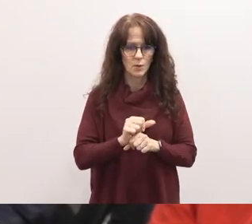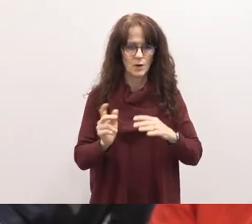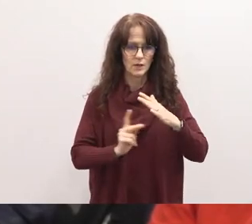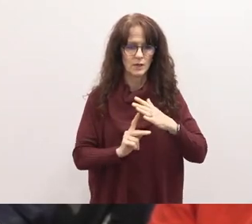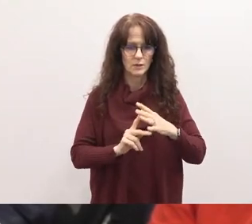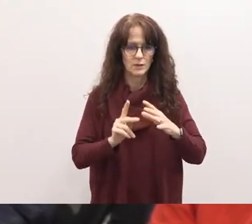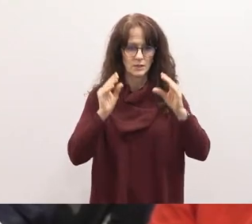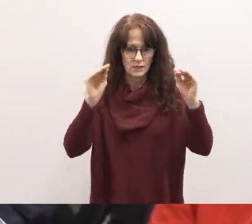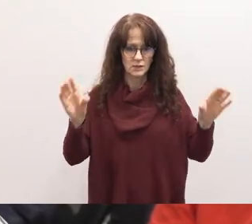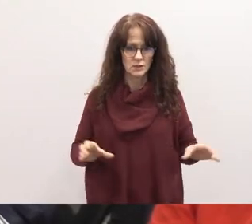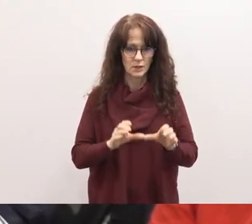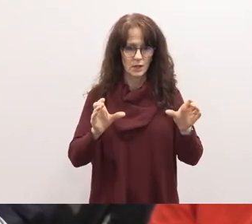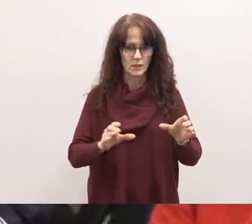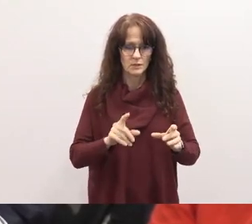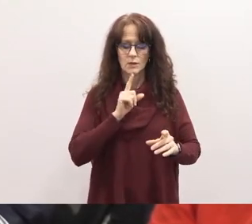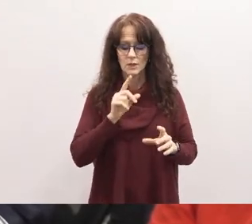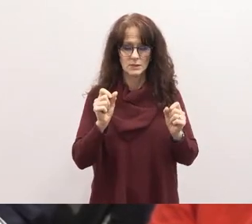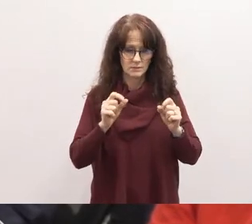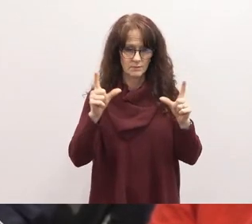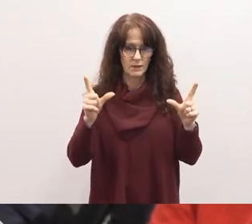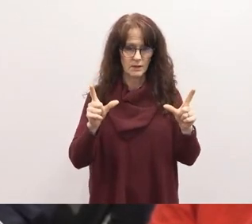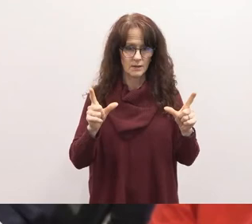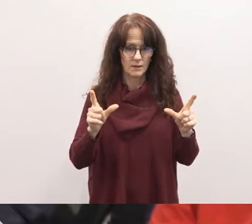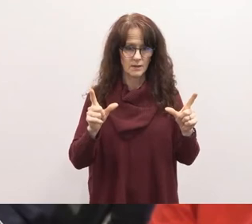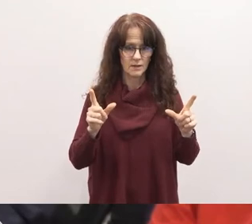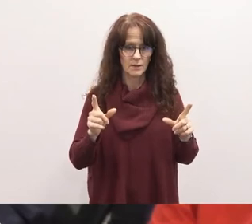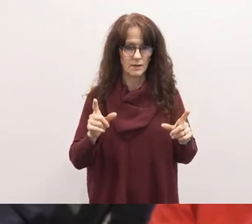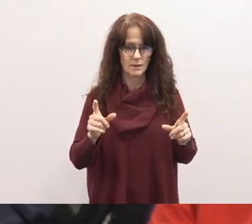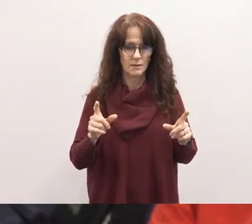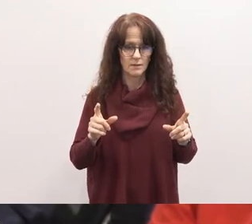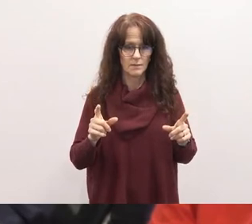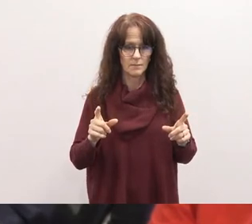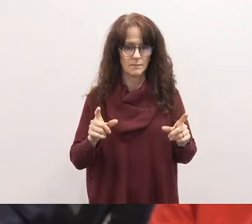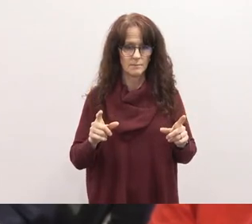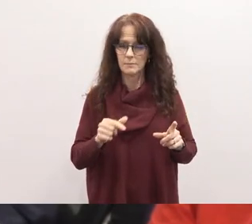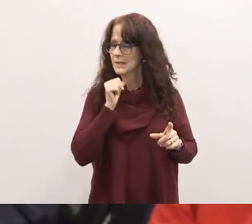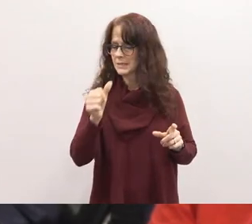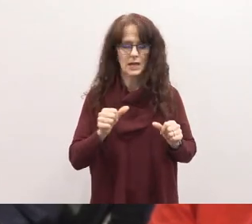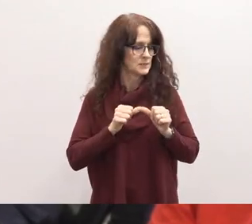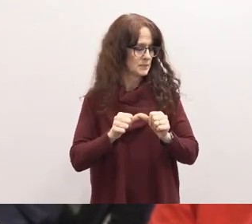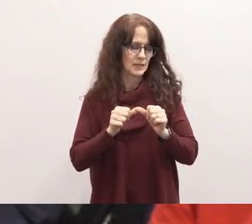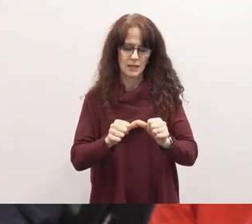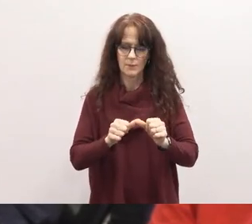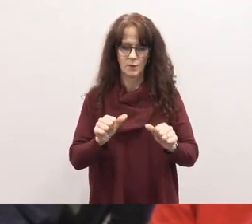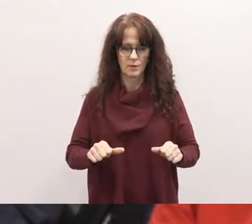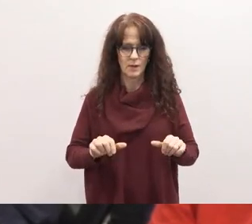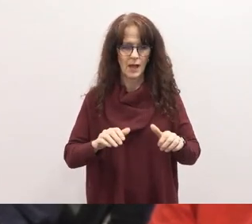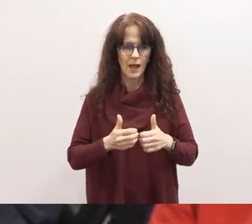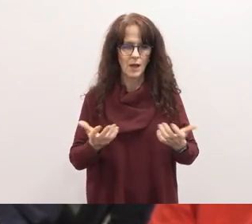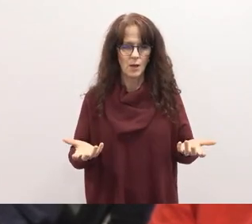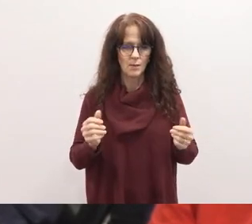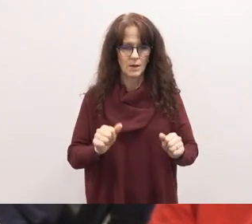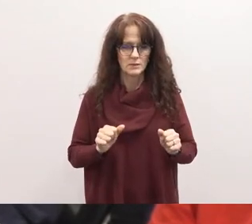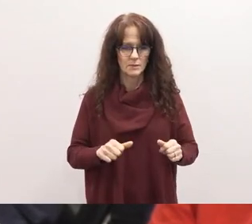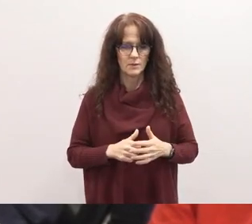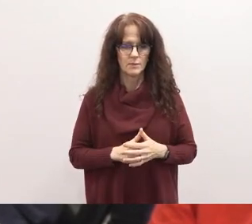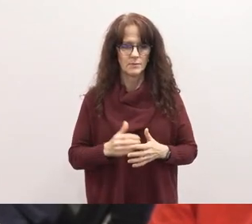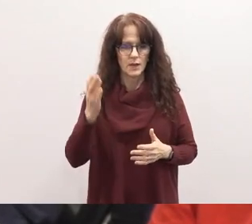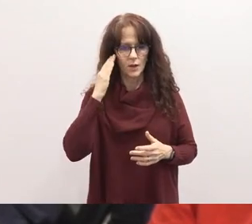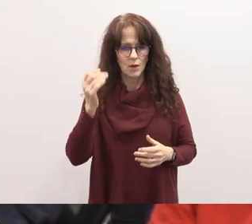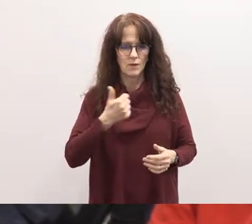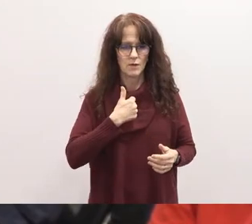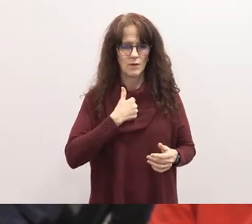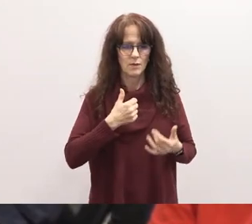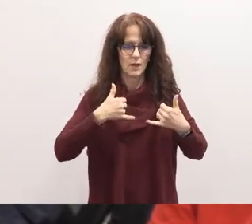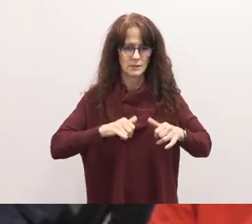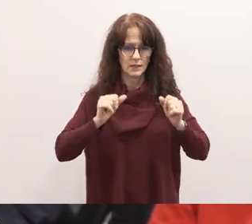does. It is truly remarkable, but unlikely not sustainable. How can it be? I know for me, I